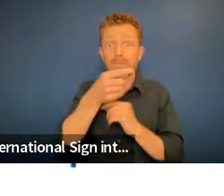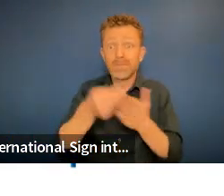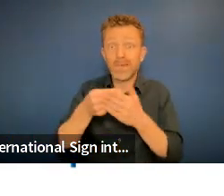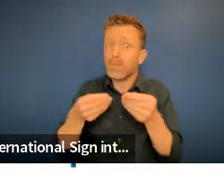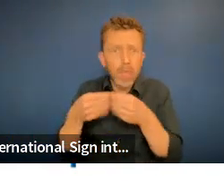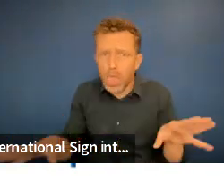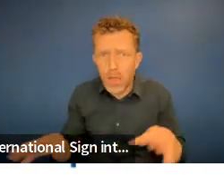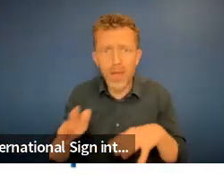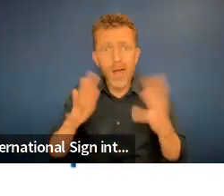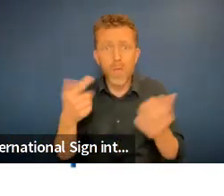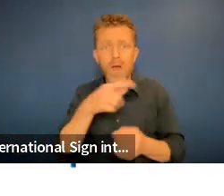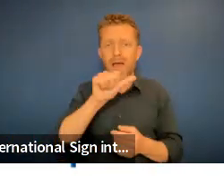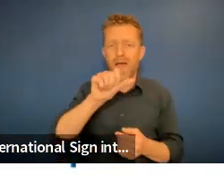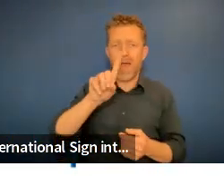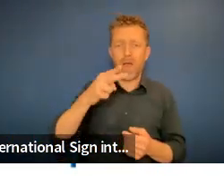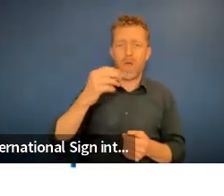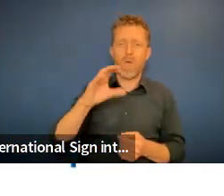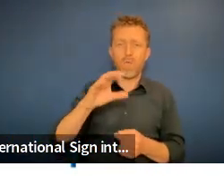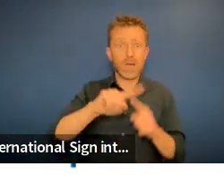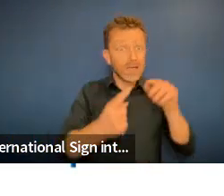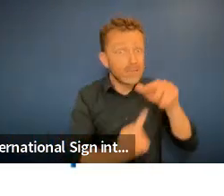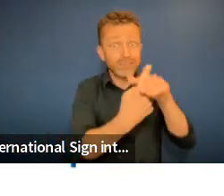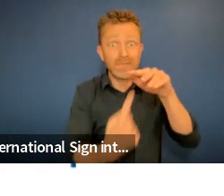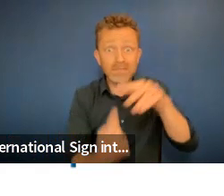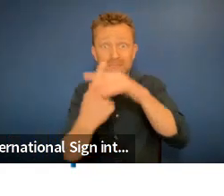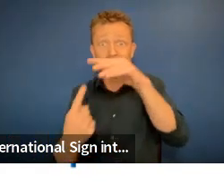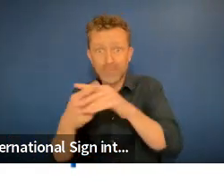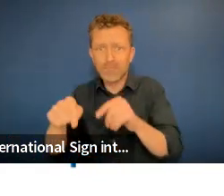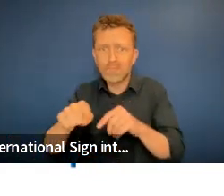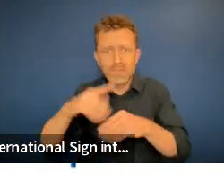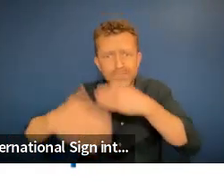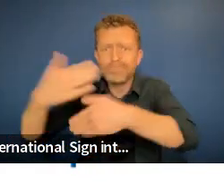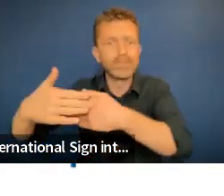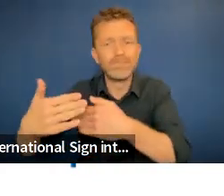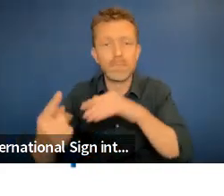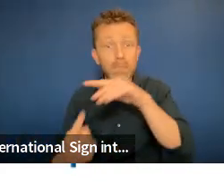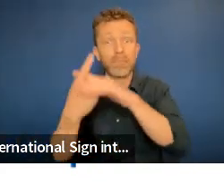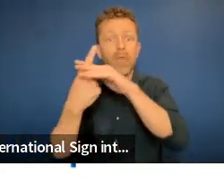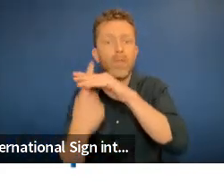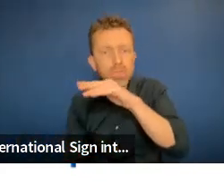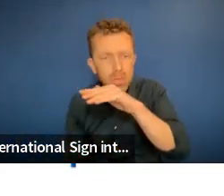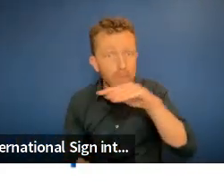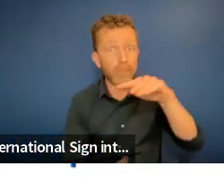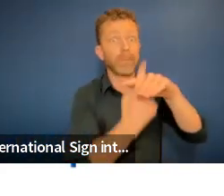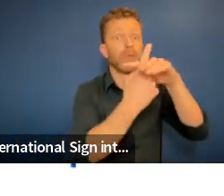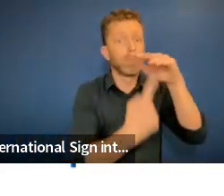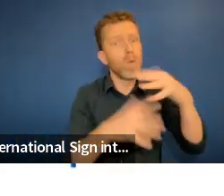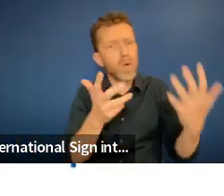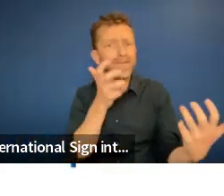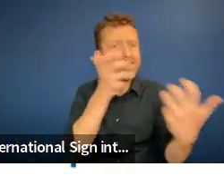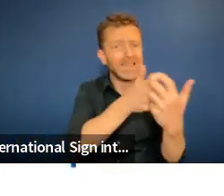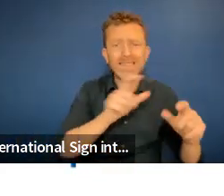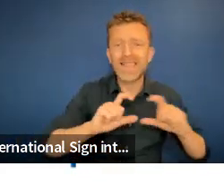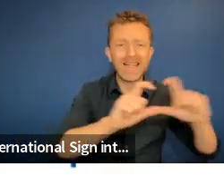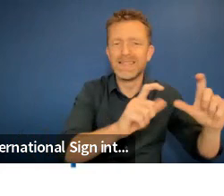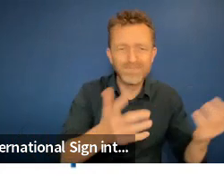national priority assistive product help us to avoid. I want to also emphasize that no model fits all